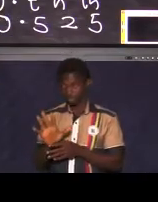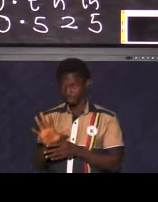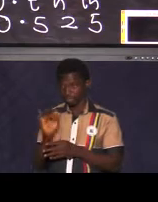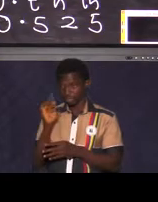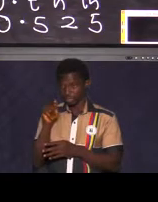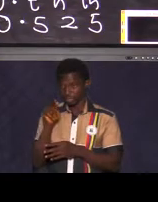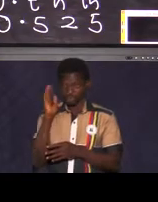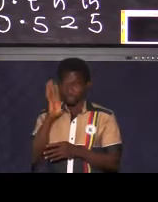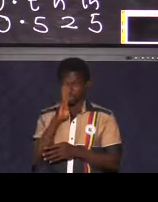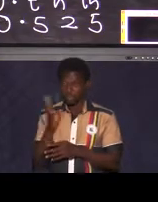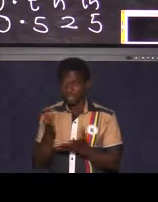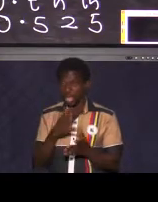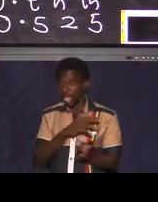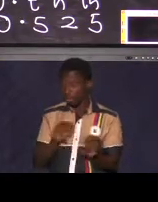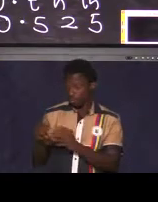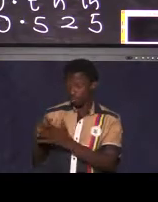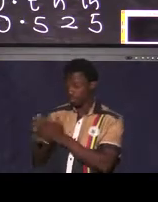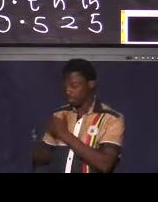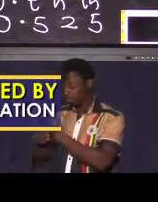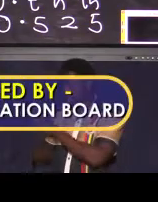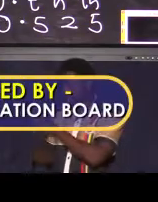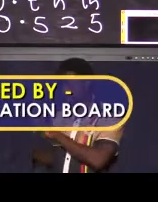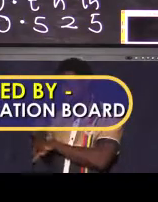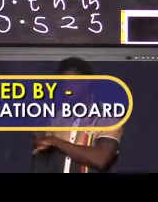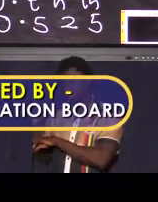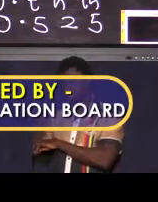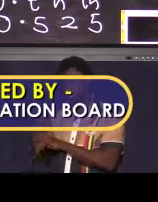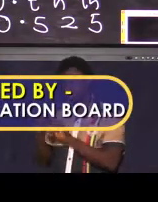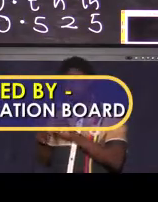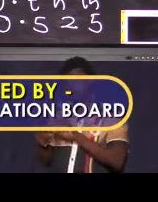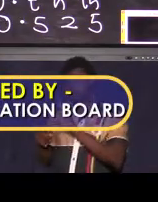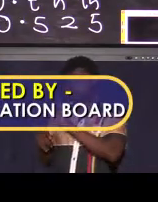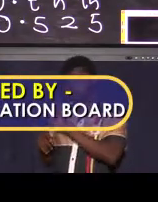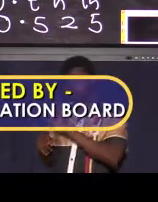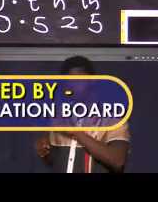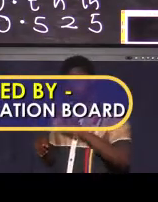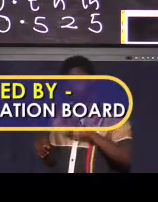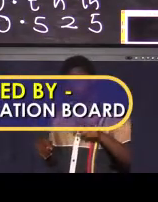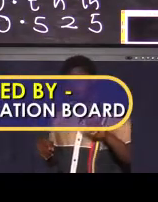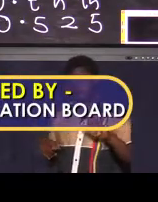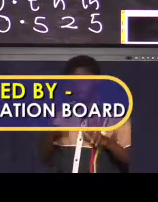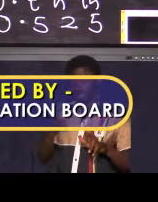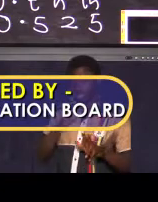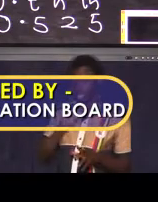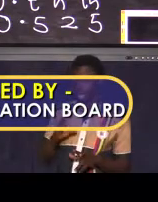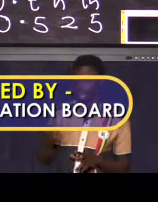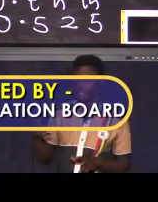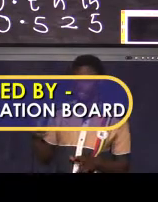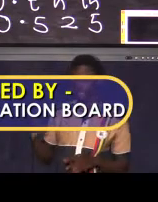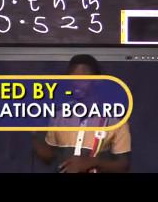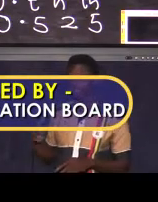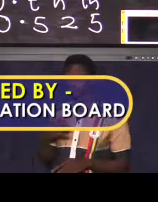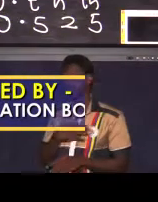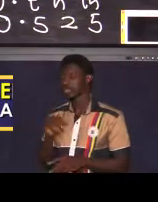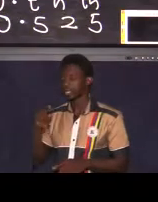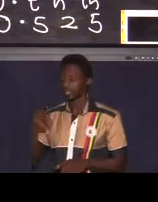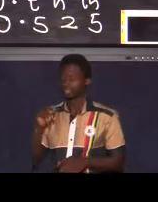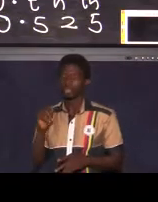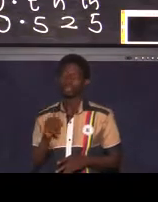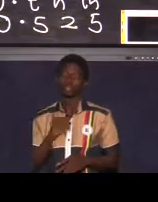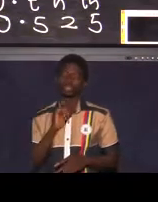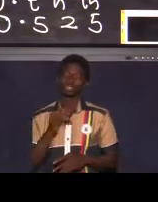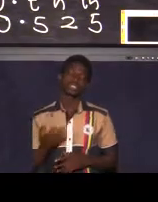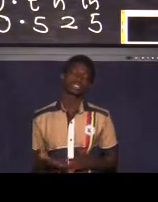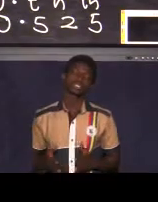525, decimal point will be here, then move it back 3 times. 1, 2, 3, because there are 3 zeros. So the decimal point